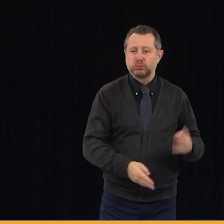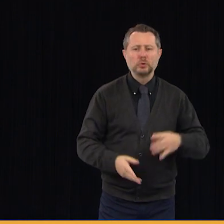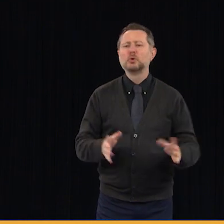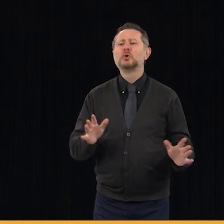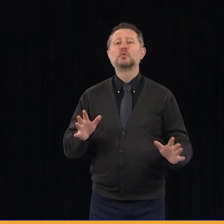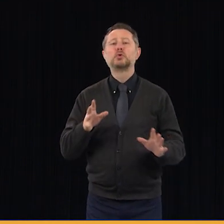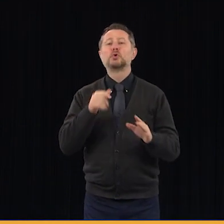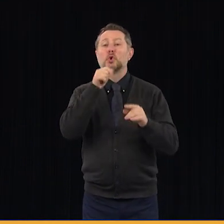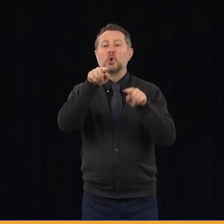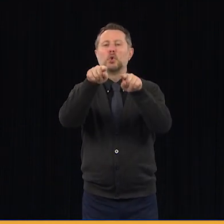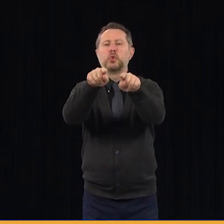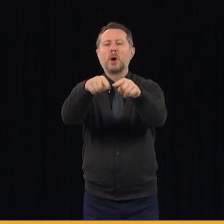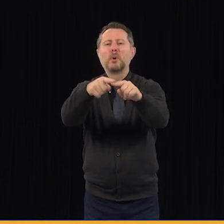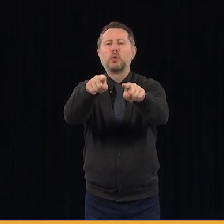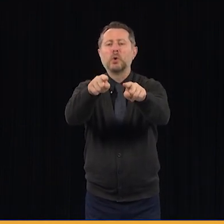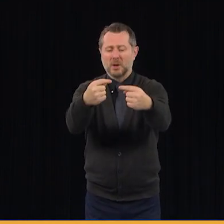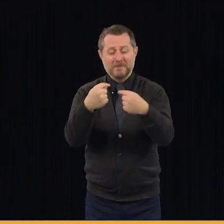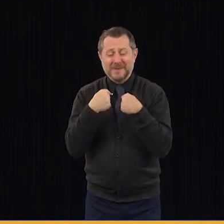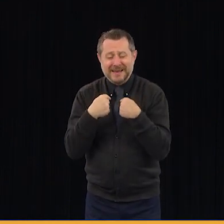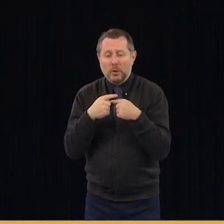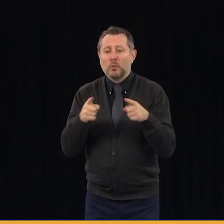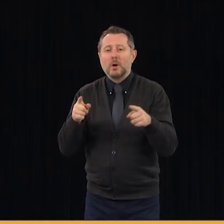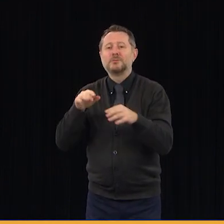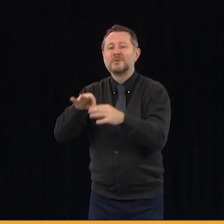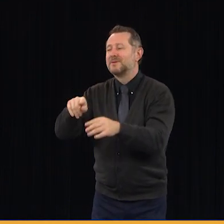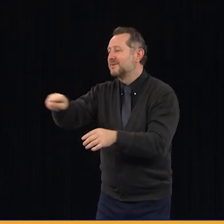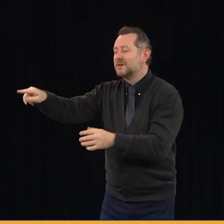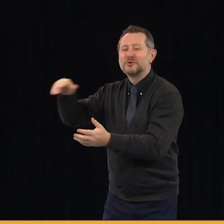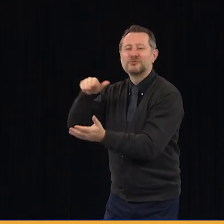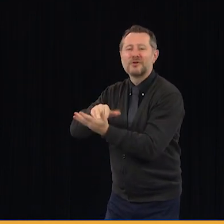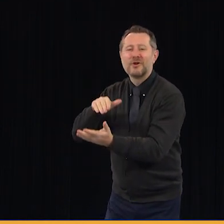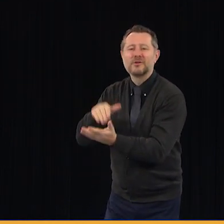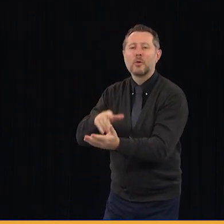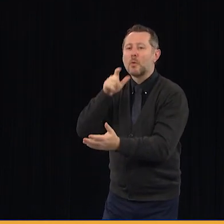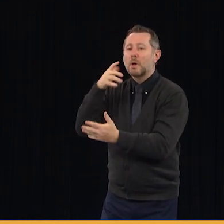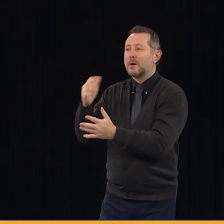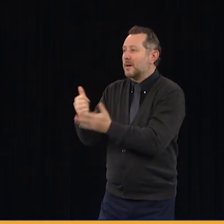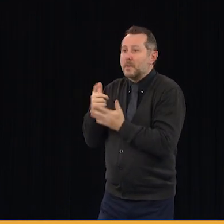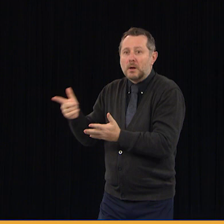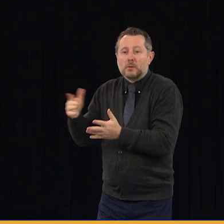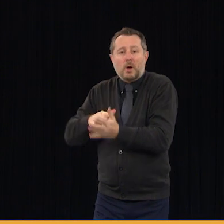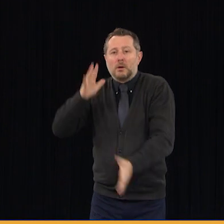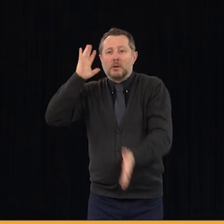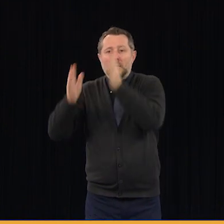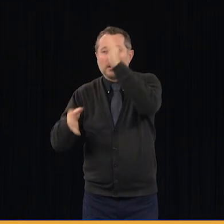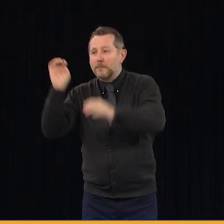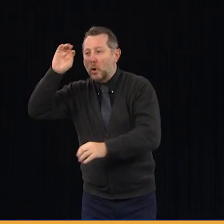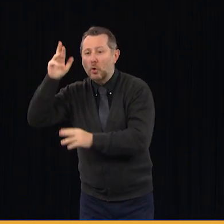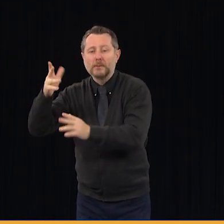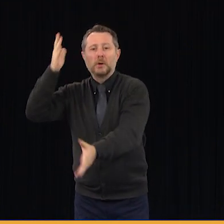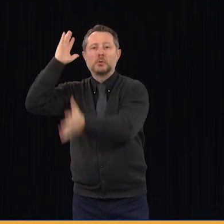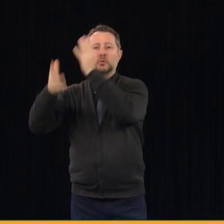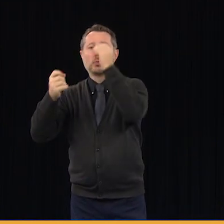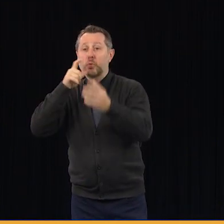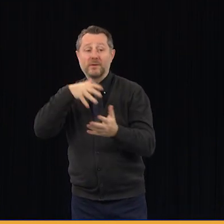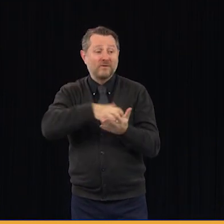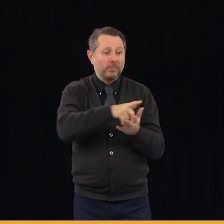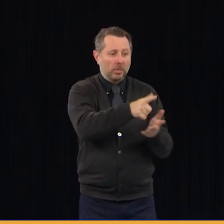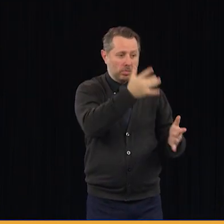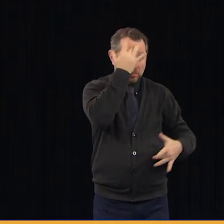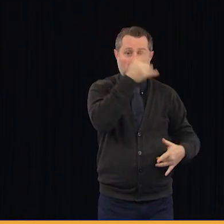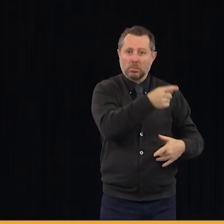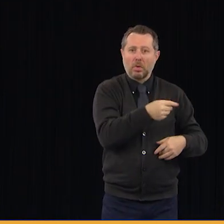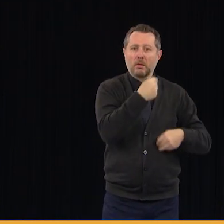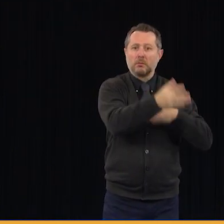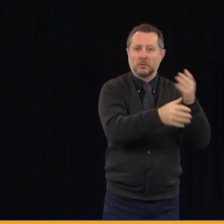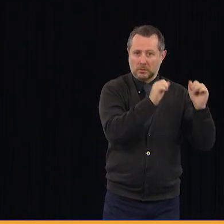worker who will have to treat you in the emergency room. It's about the vulnerable person who you infect, who you could kill